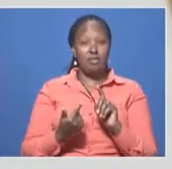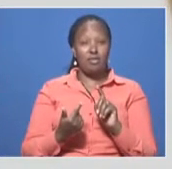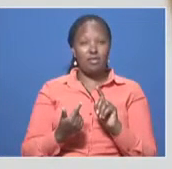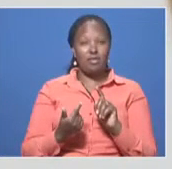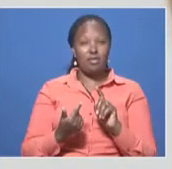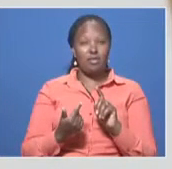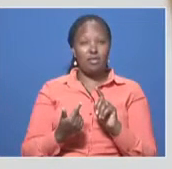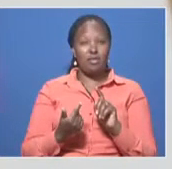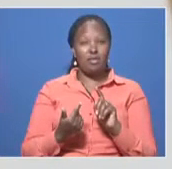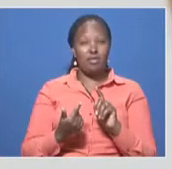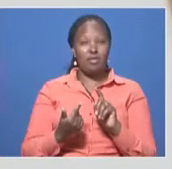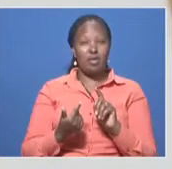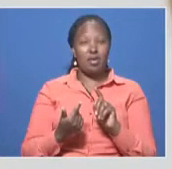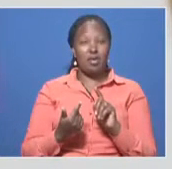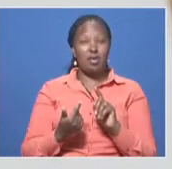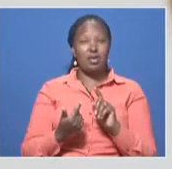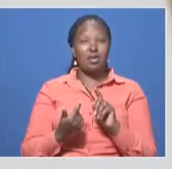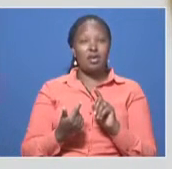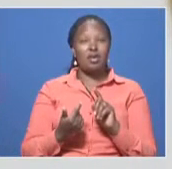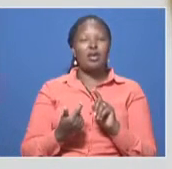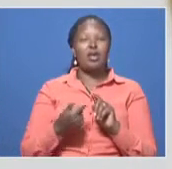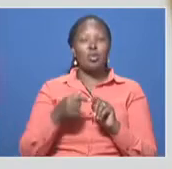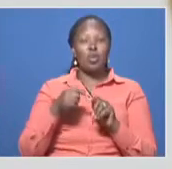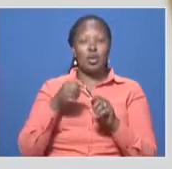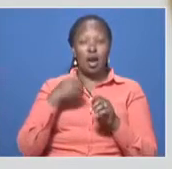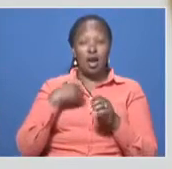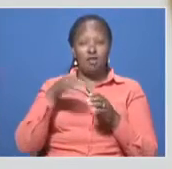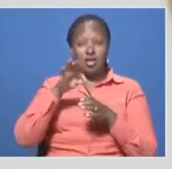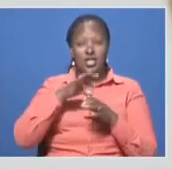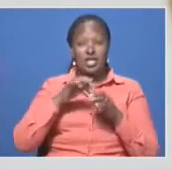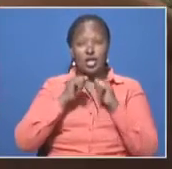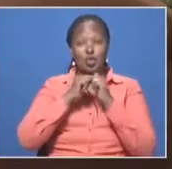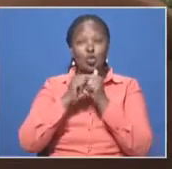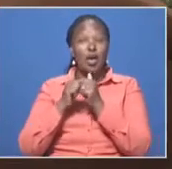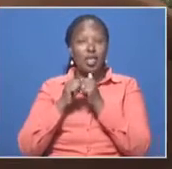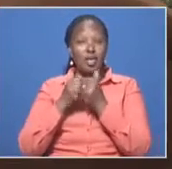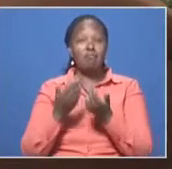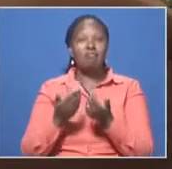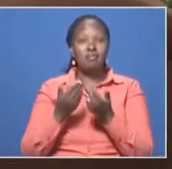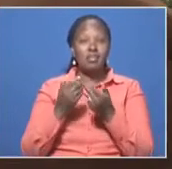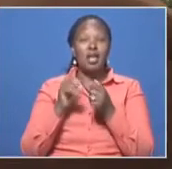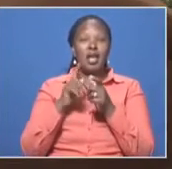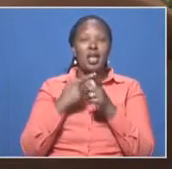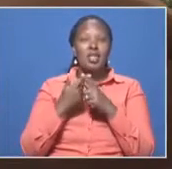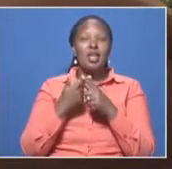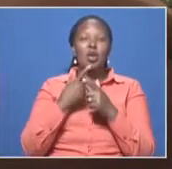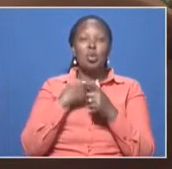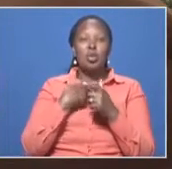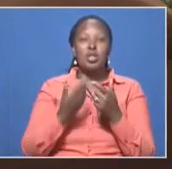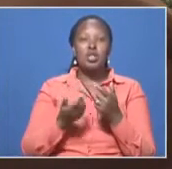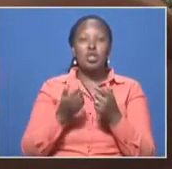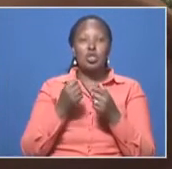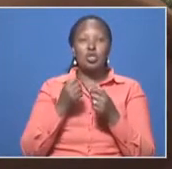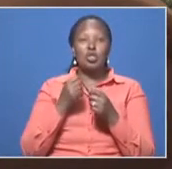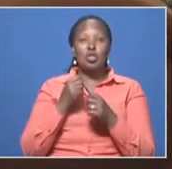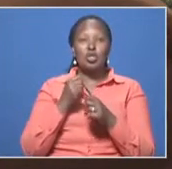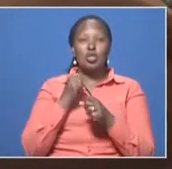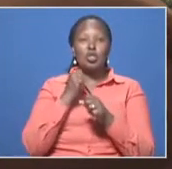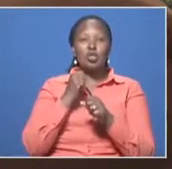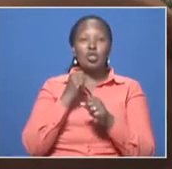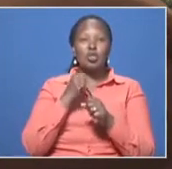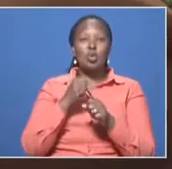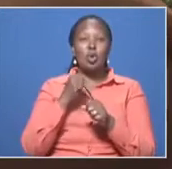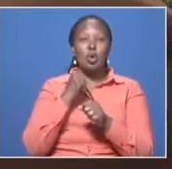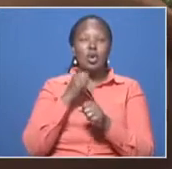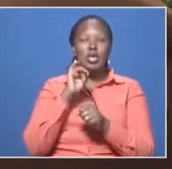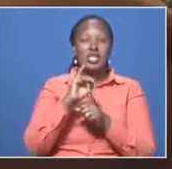Then we go, we have breakfast together. Still trying to build that, keep that unit